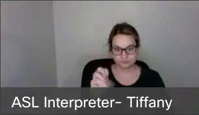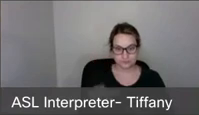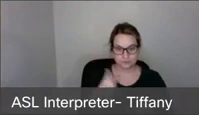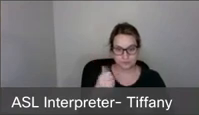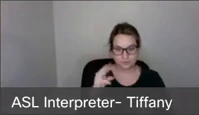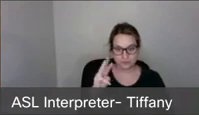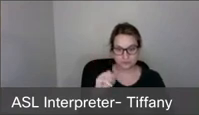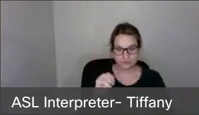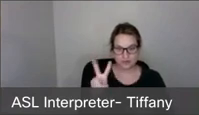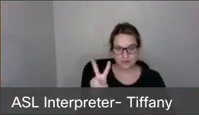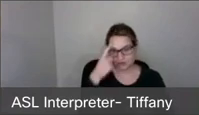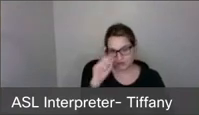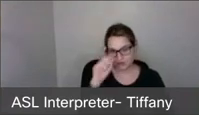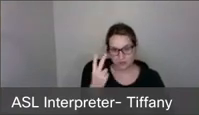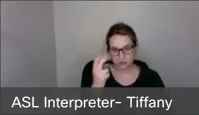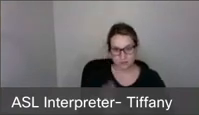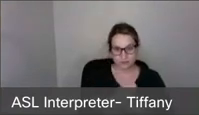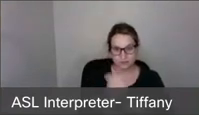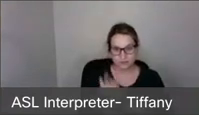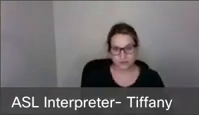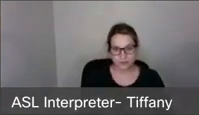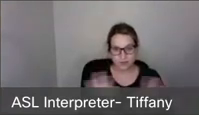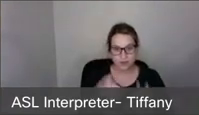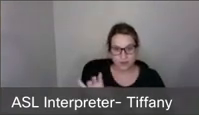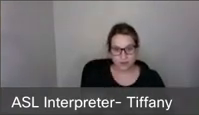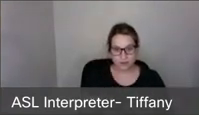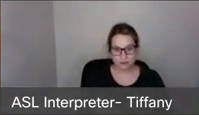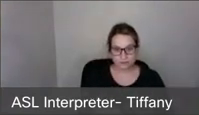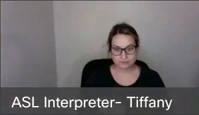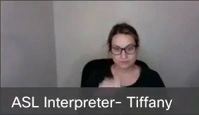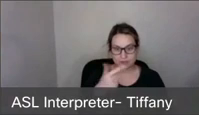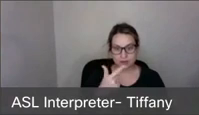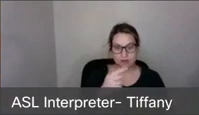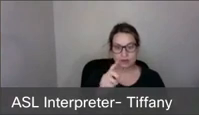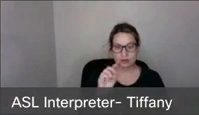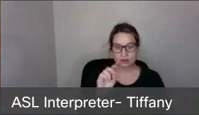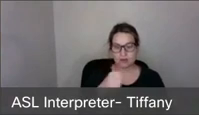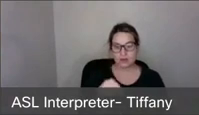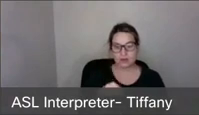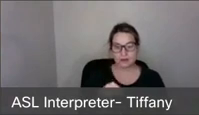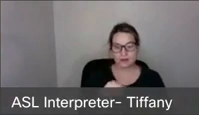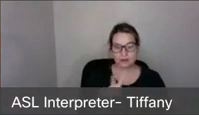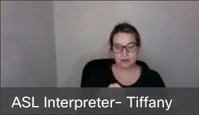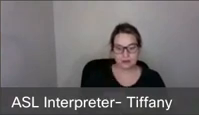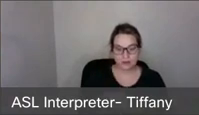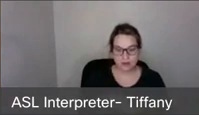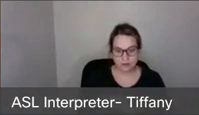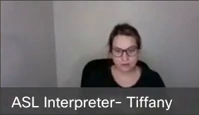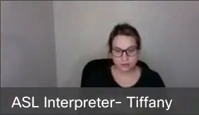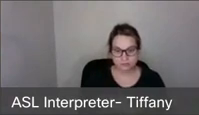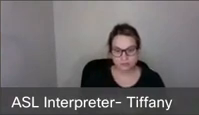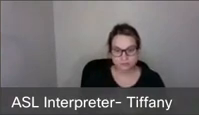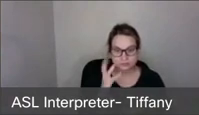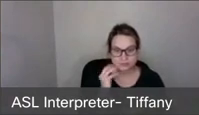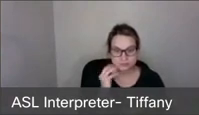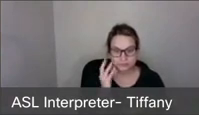for like 12 years. It is important that Glendale is included in Maryville votes since they have lived in the same experience as people